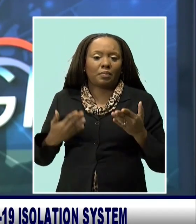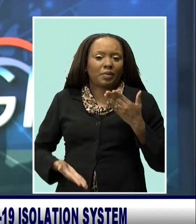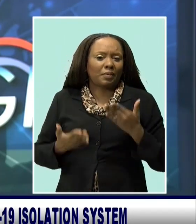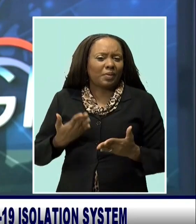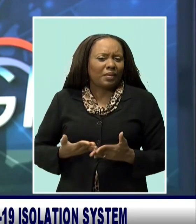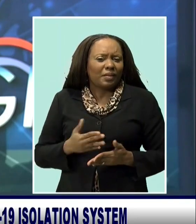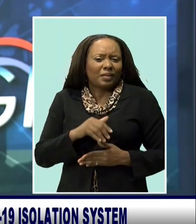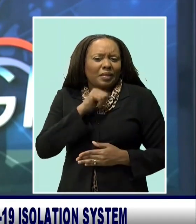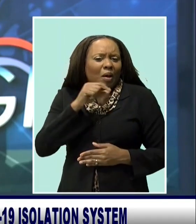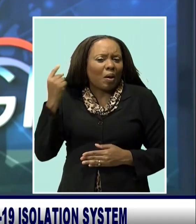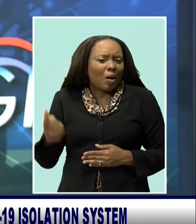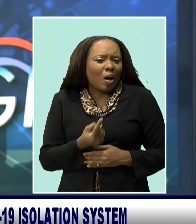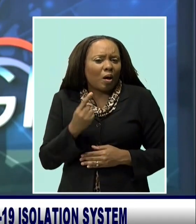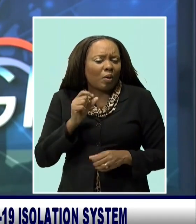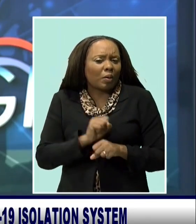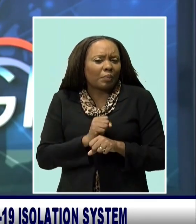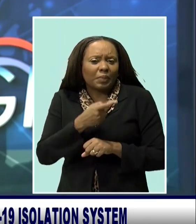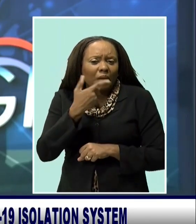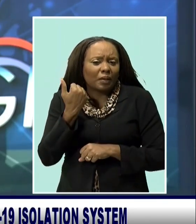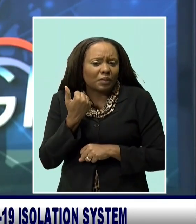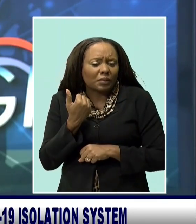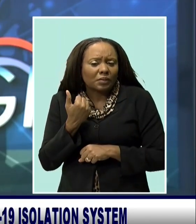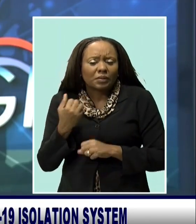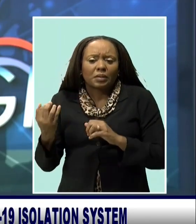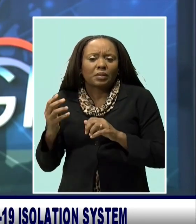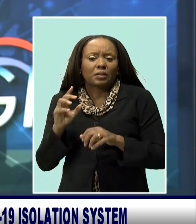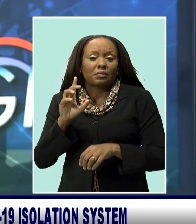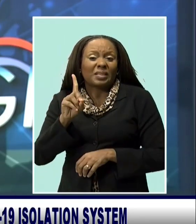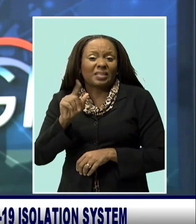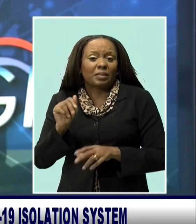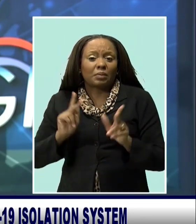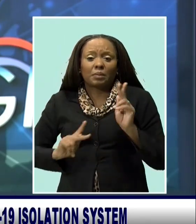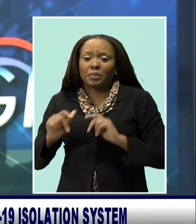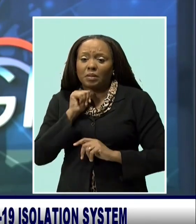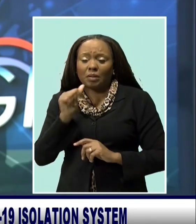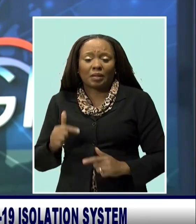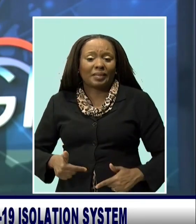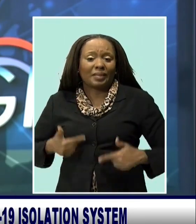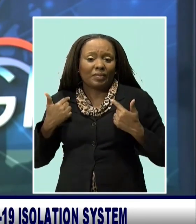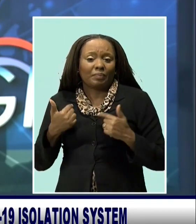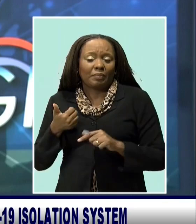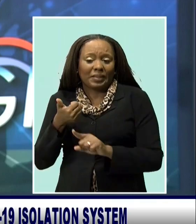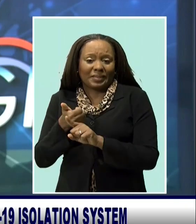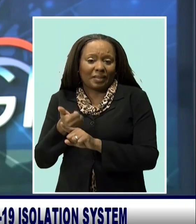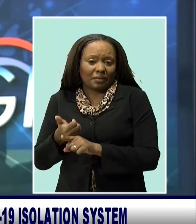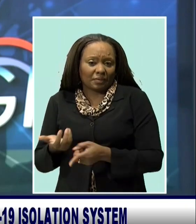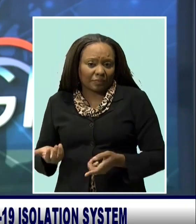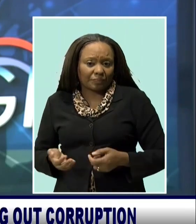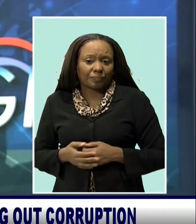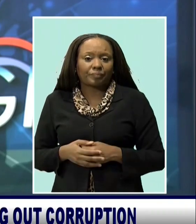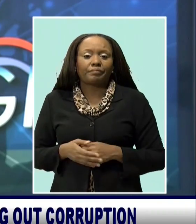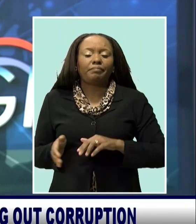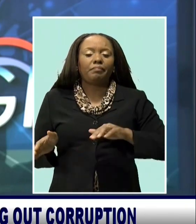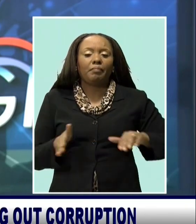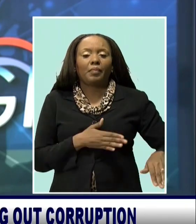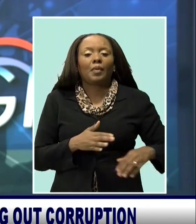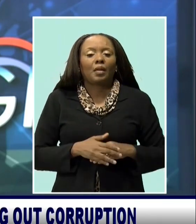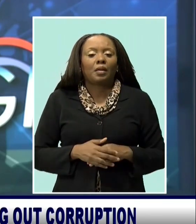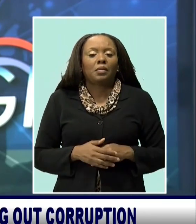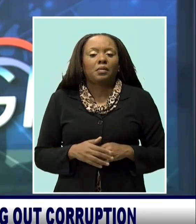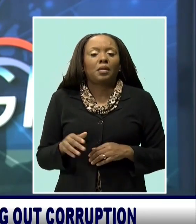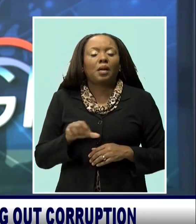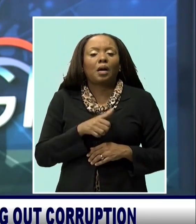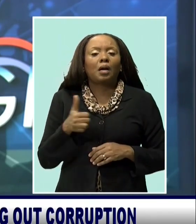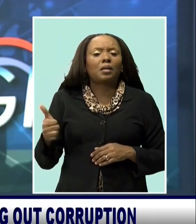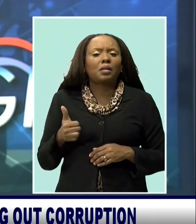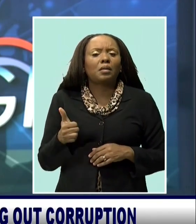as they do not all live alone. In other news now, another effort is underway to stamp out corruption